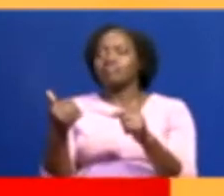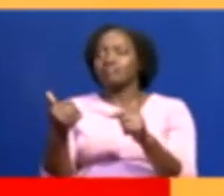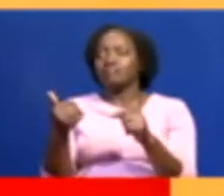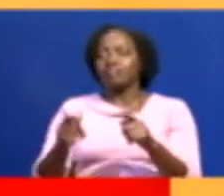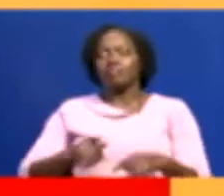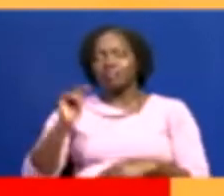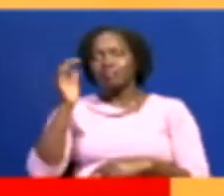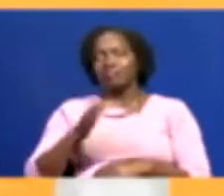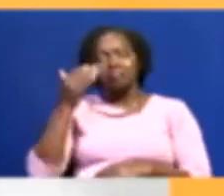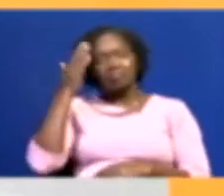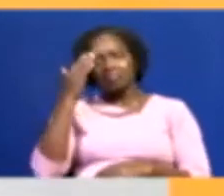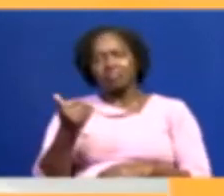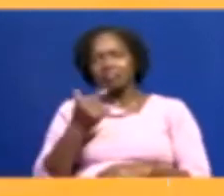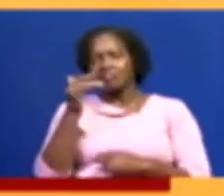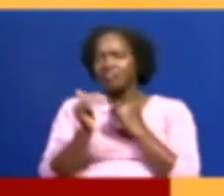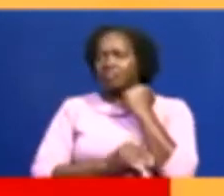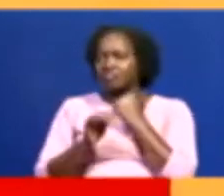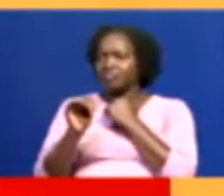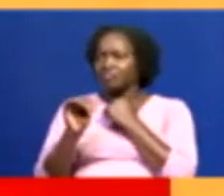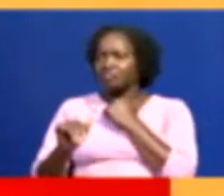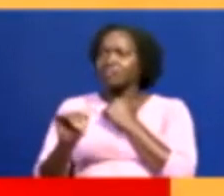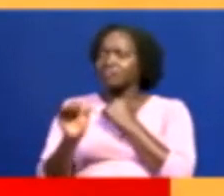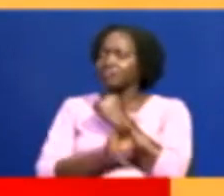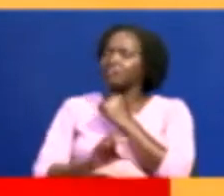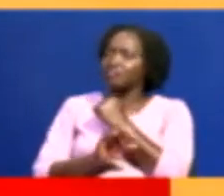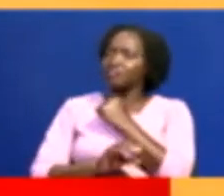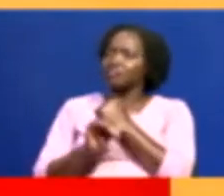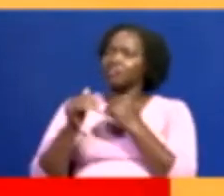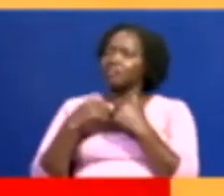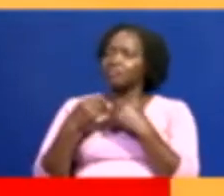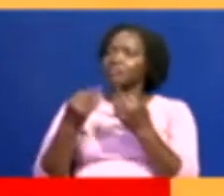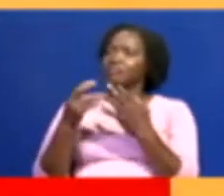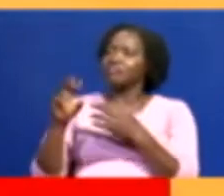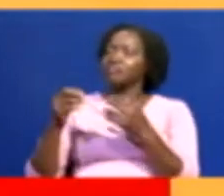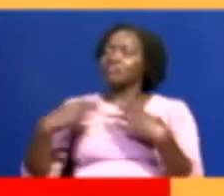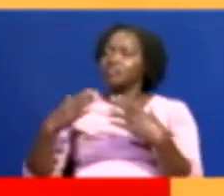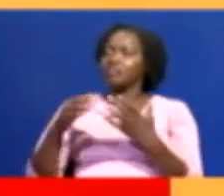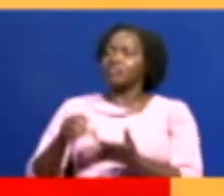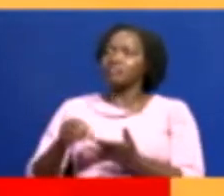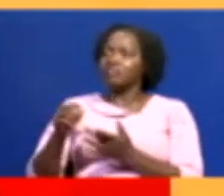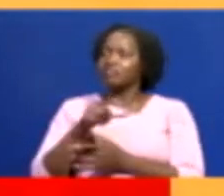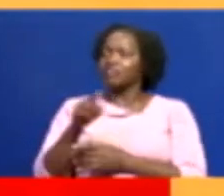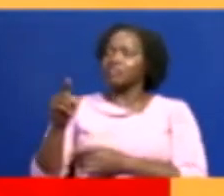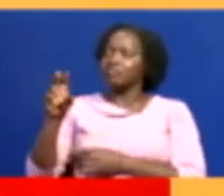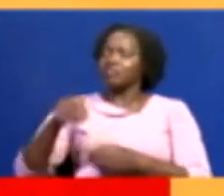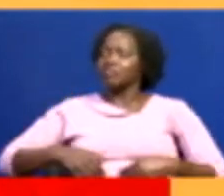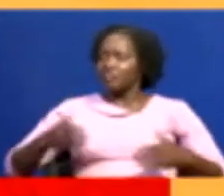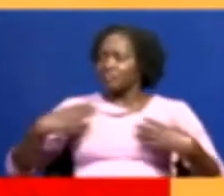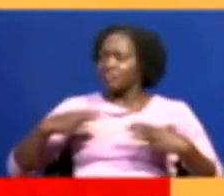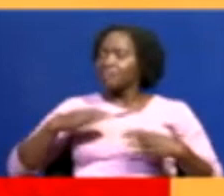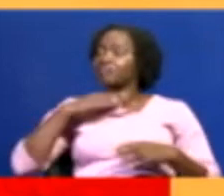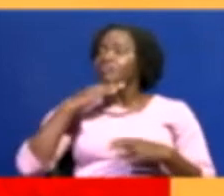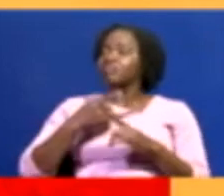And I don't know why it is unfortunate that in this country we can have as many as 20 people, especially, and those who are 20 young people